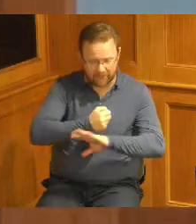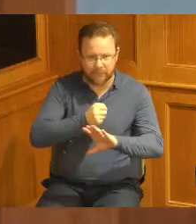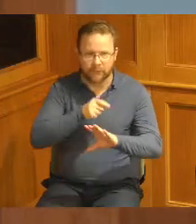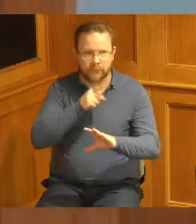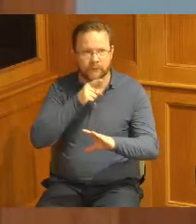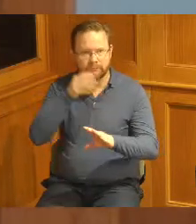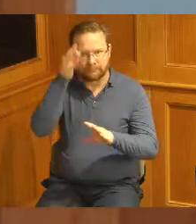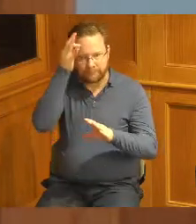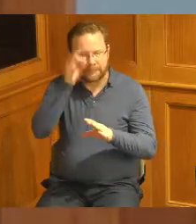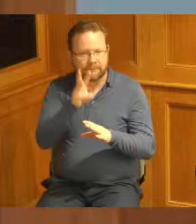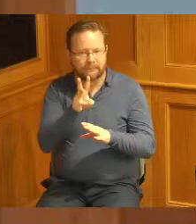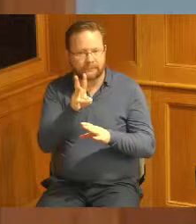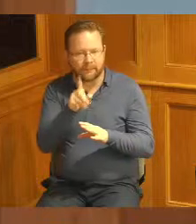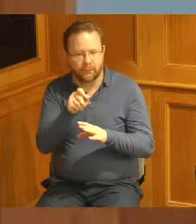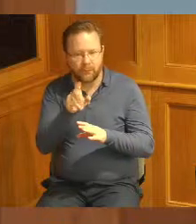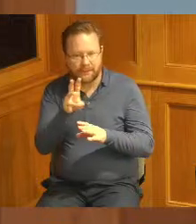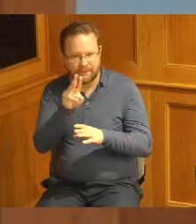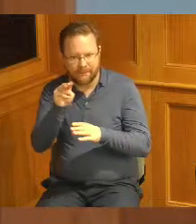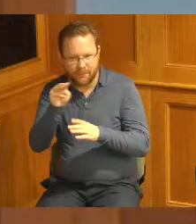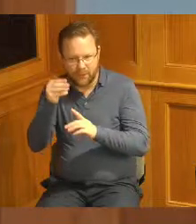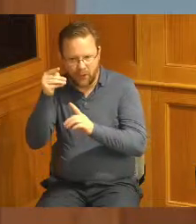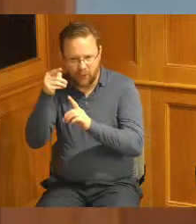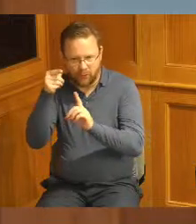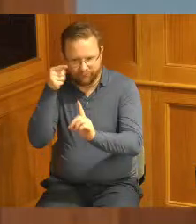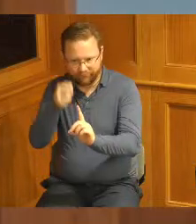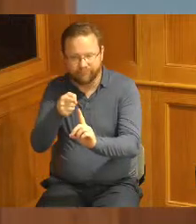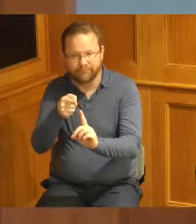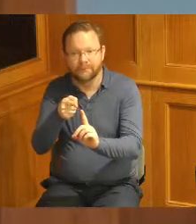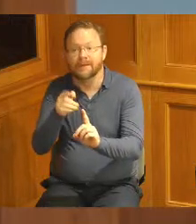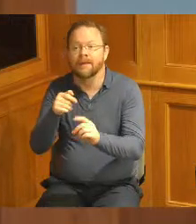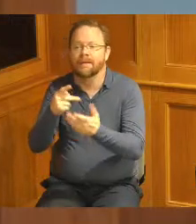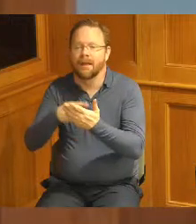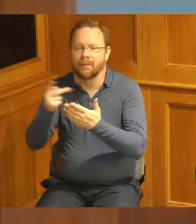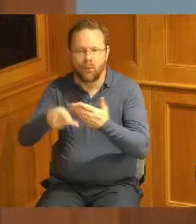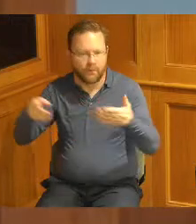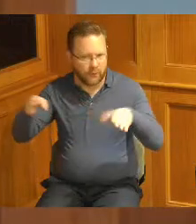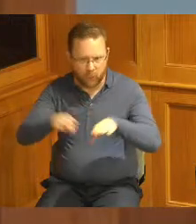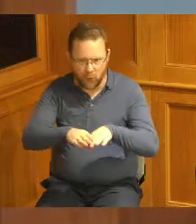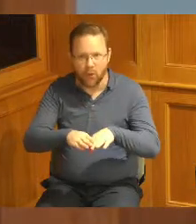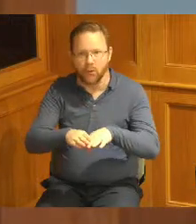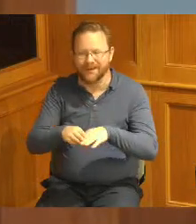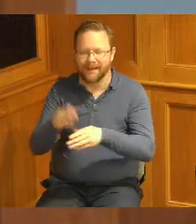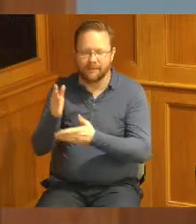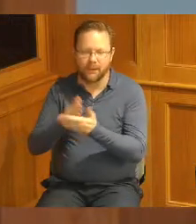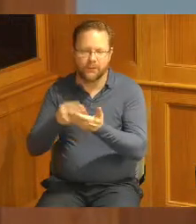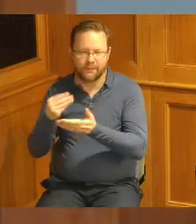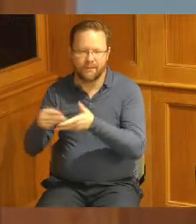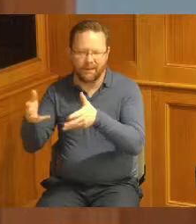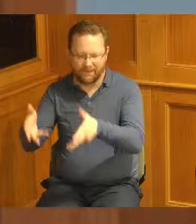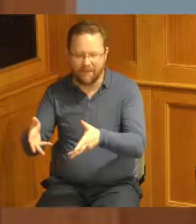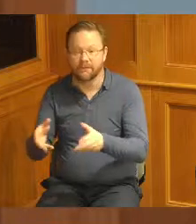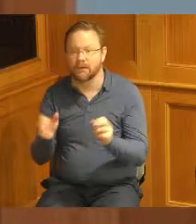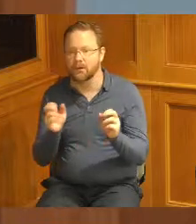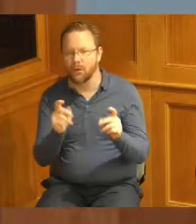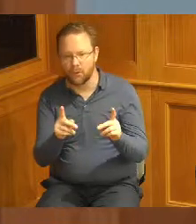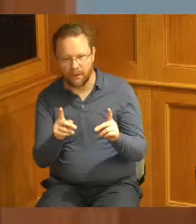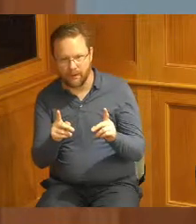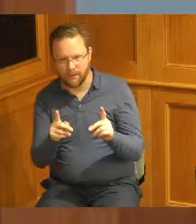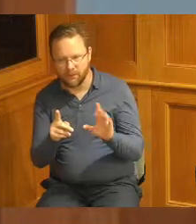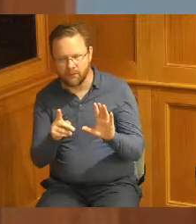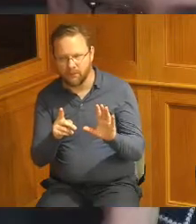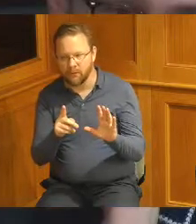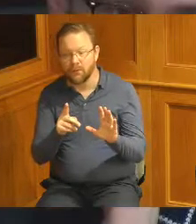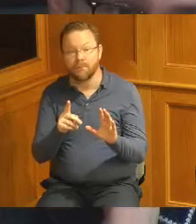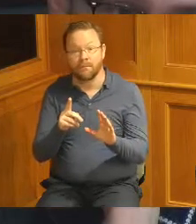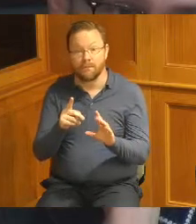out of $6.6 million, the target. So that program is closed, and that's the remaining amount. I see. Okay, so not to be confused with the